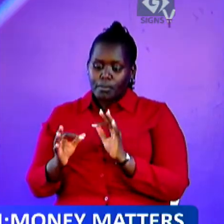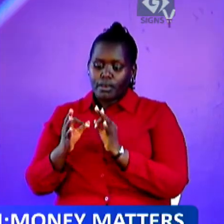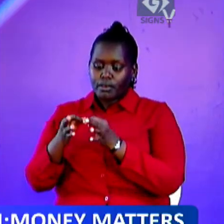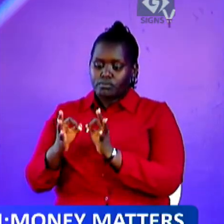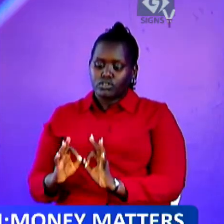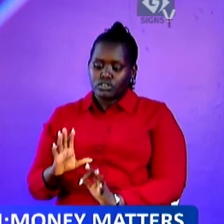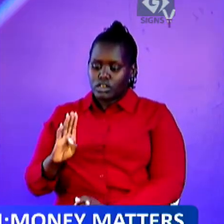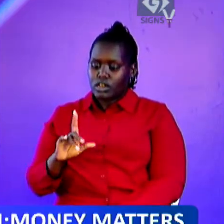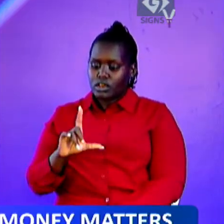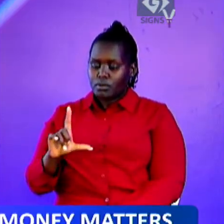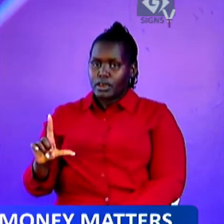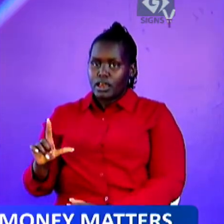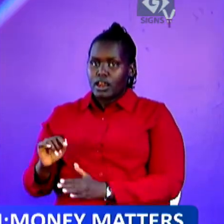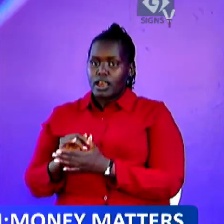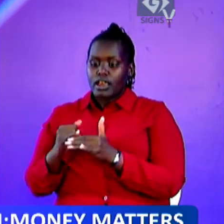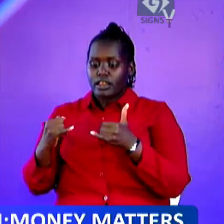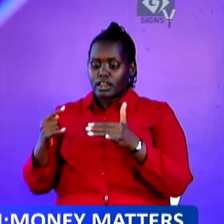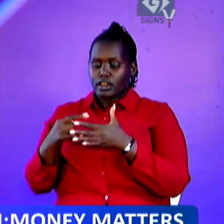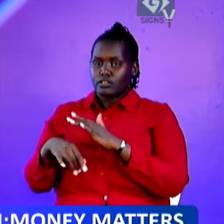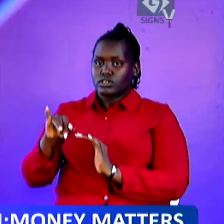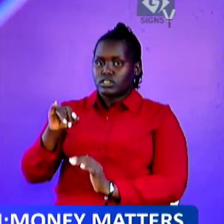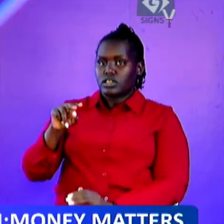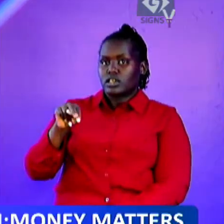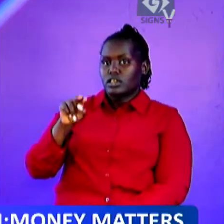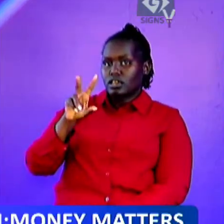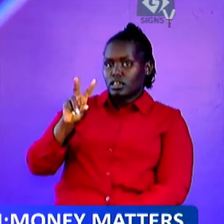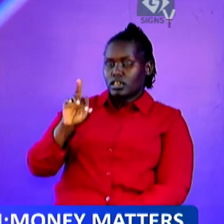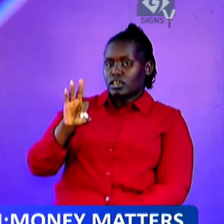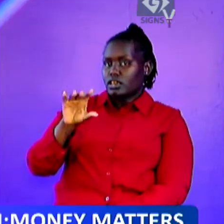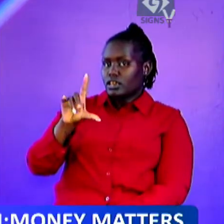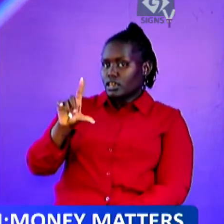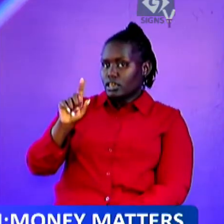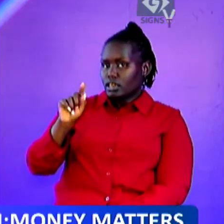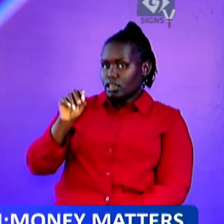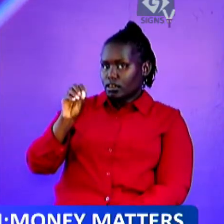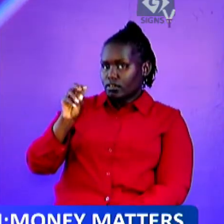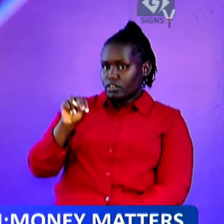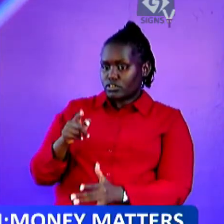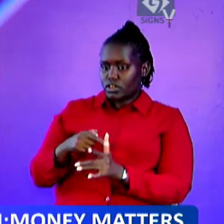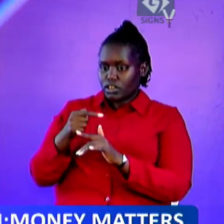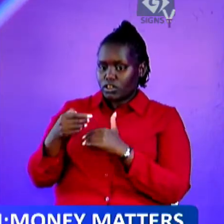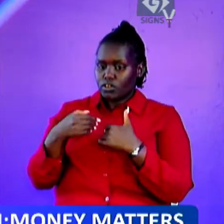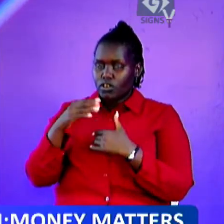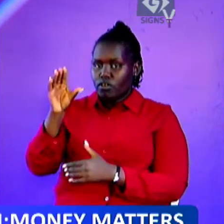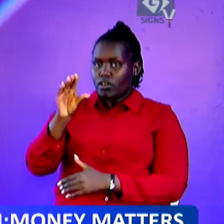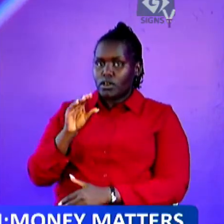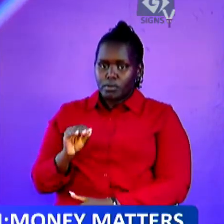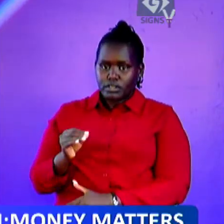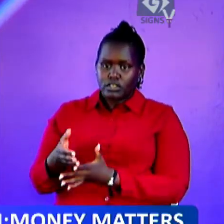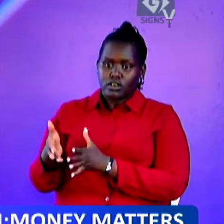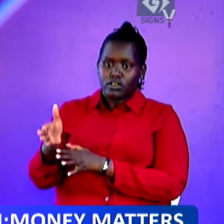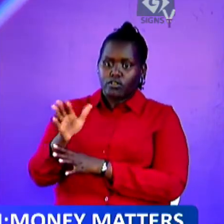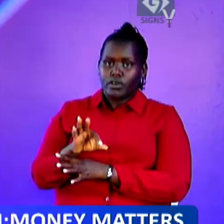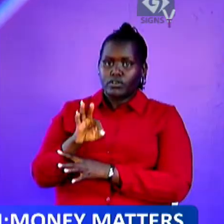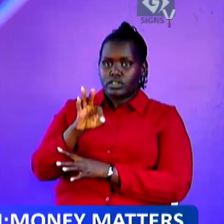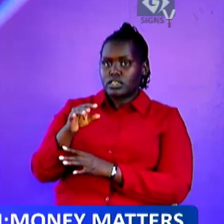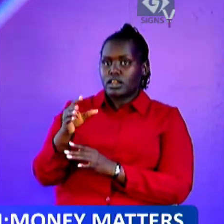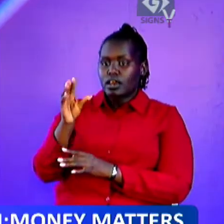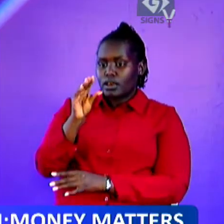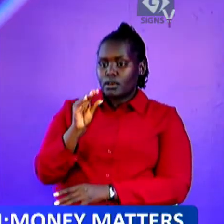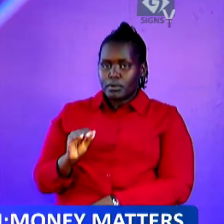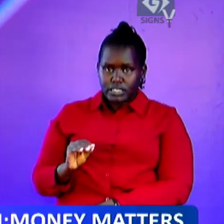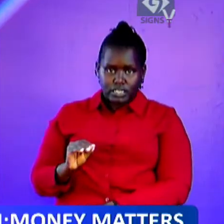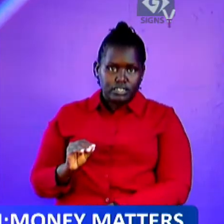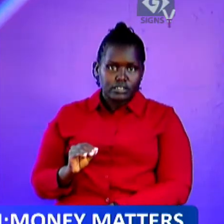So your baseline is inflation. Then you add a percentage of return, maybe like 3% typically, if you look